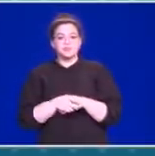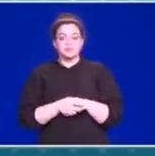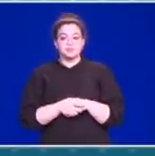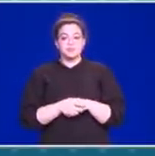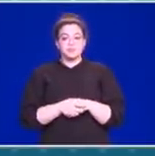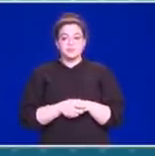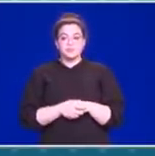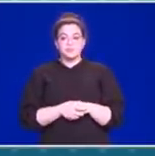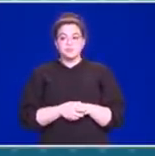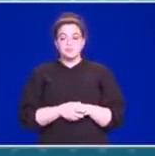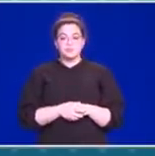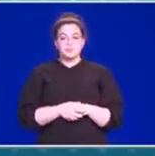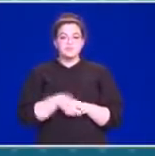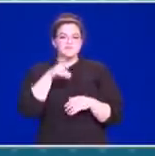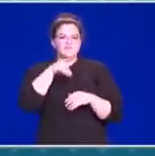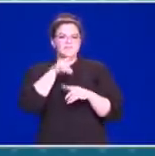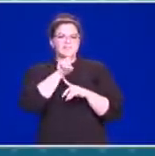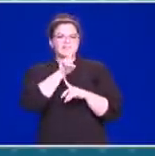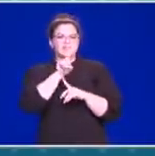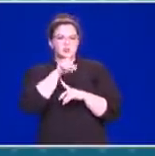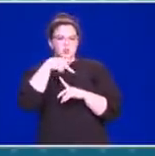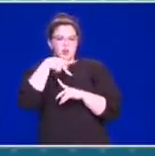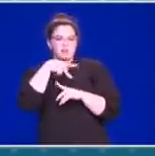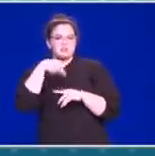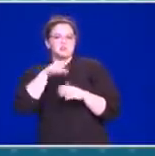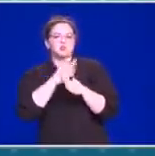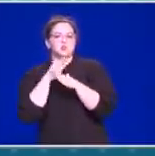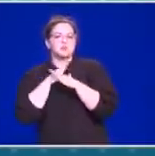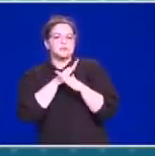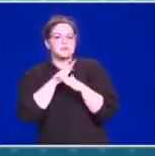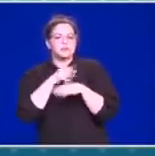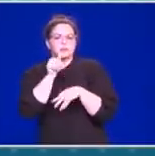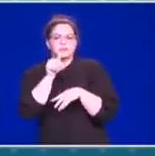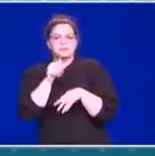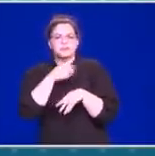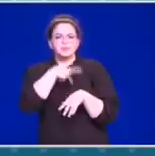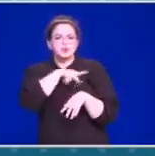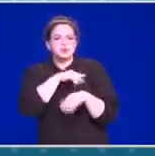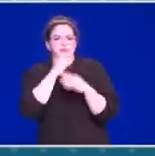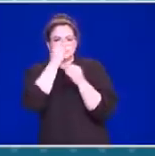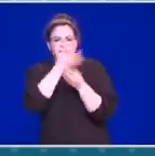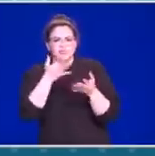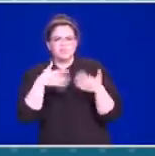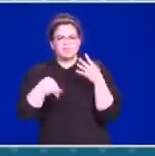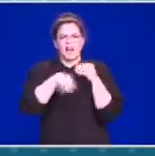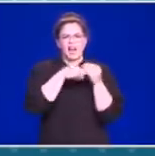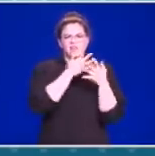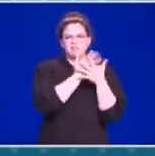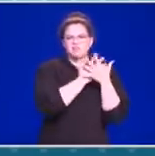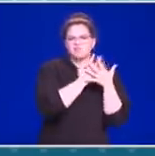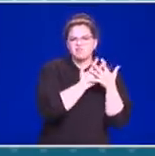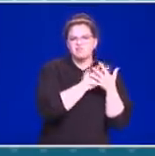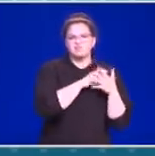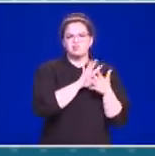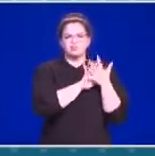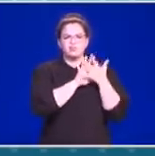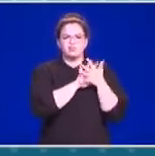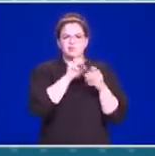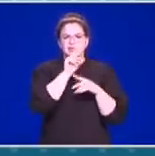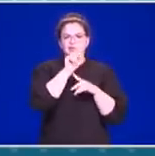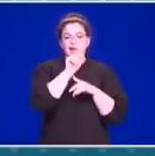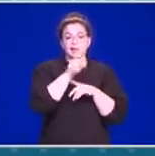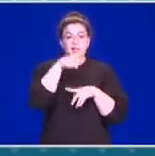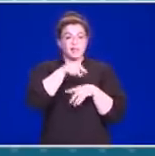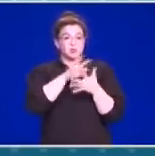we used in the past, differential privacy protects personal information by adding noise or fuzziness to the data. This noise is carefully